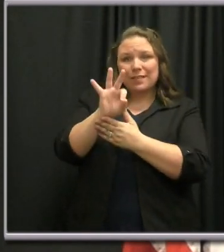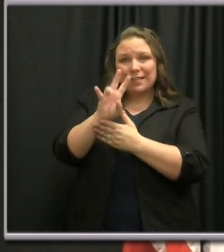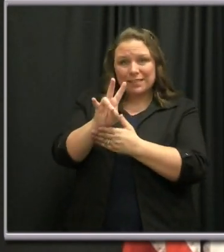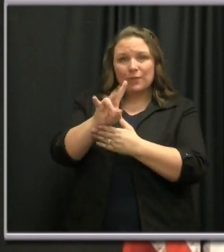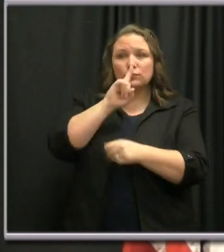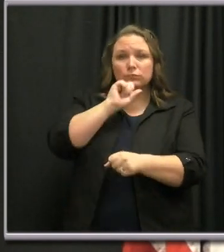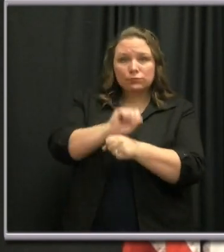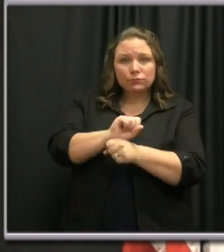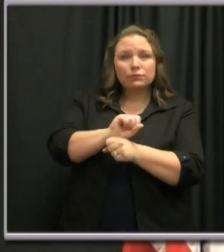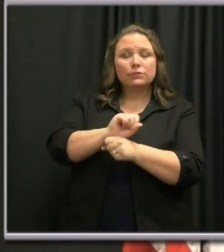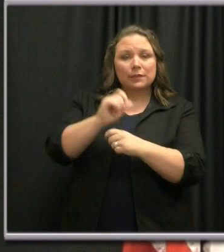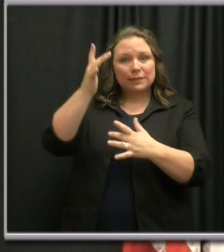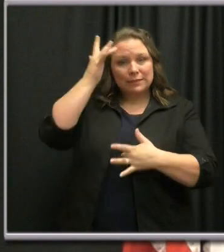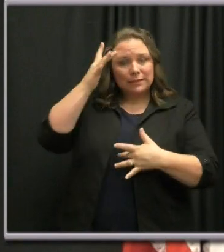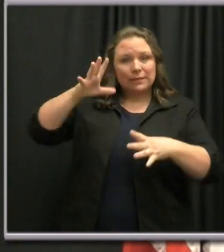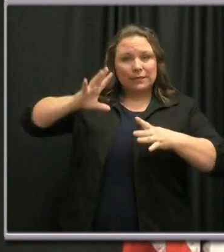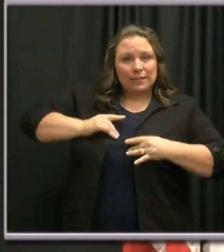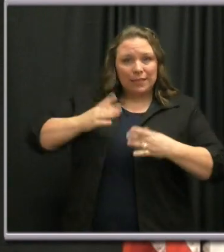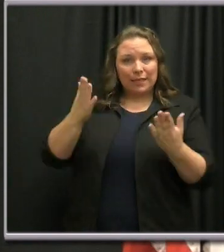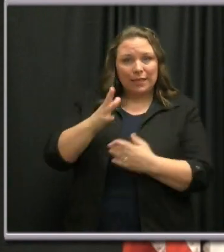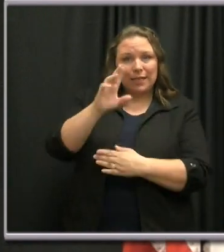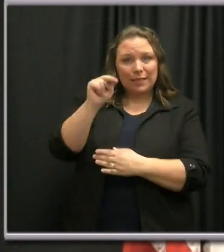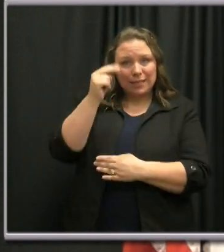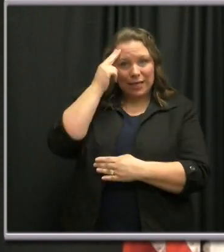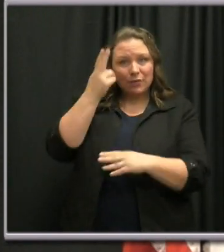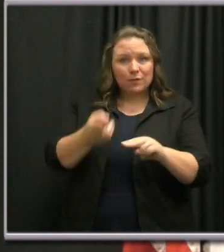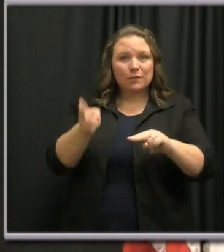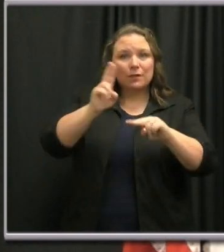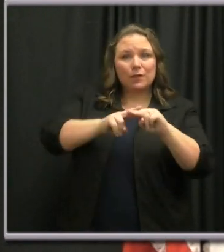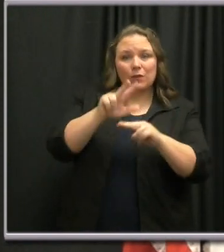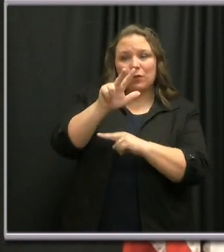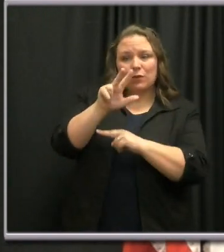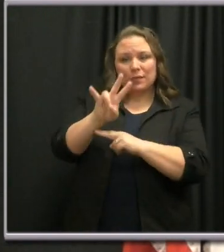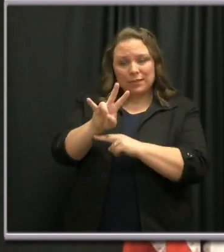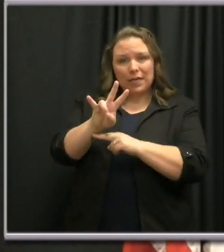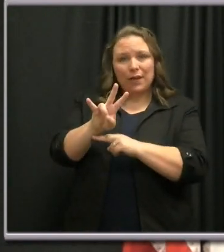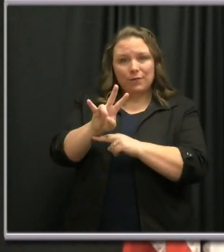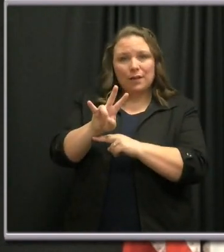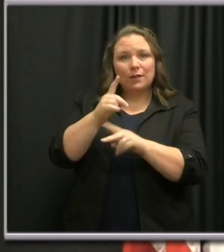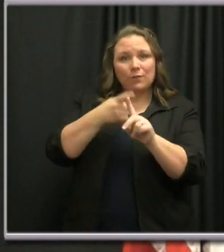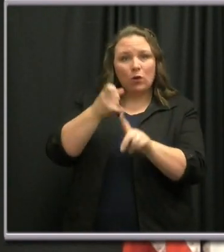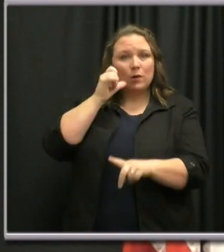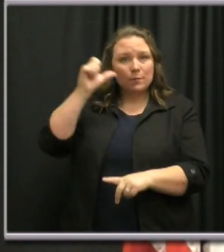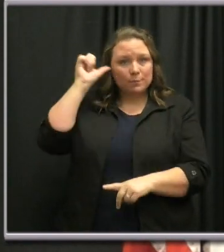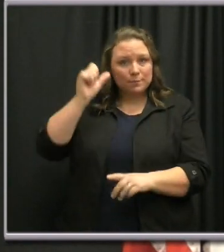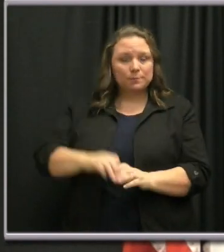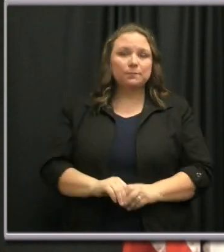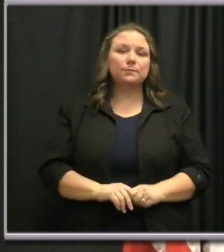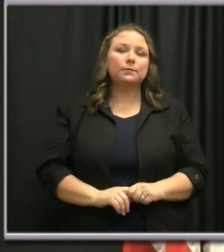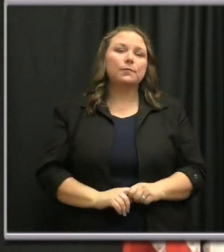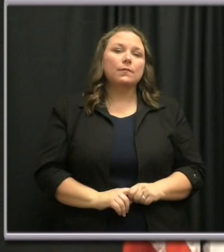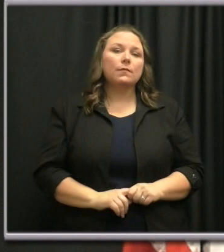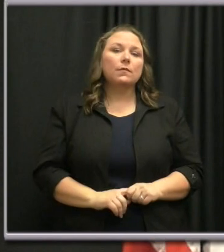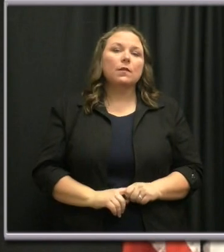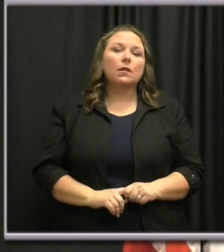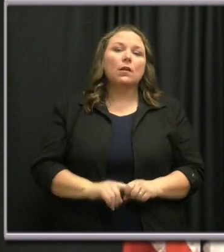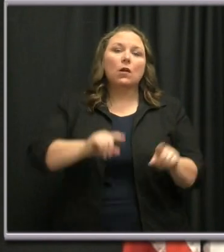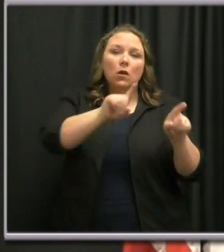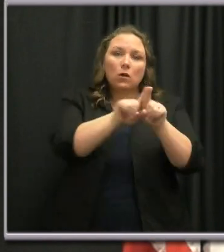1,597 confirmed cases in Nashville and Davidson County, an increase of 37 in the past 24 hours. There are an